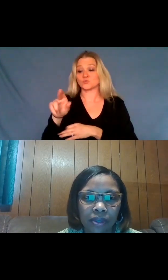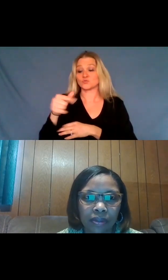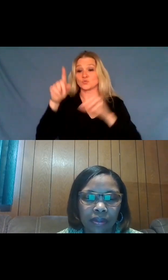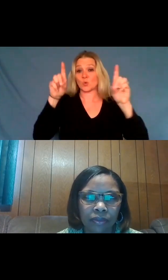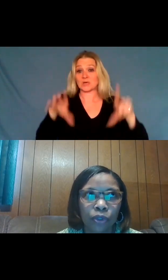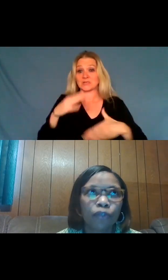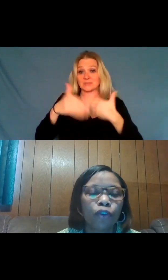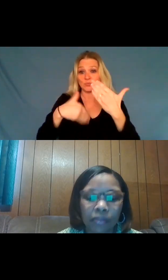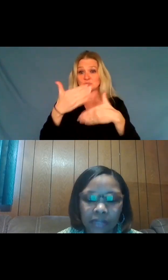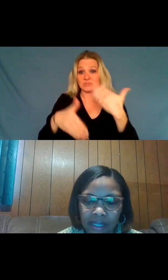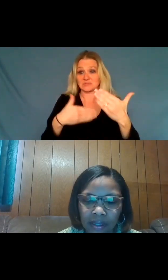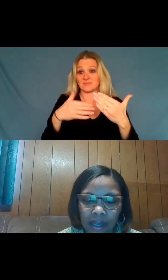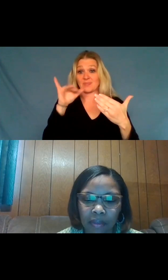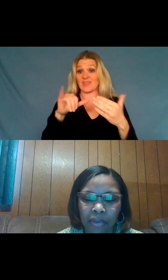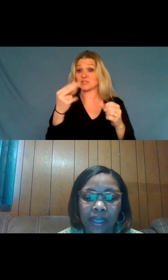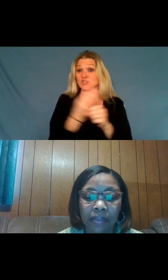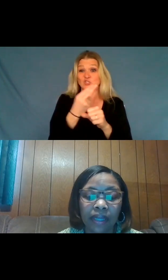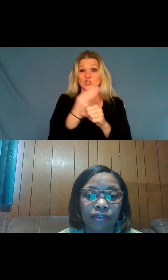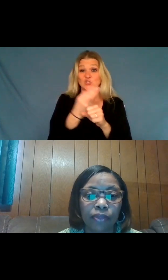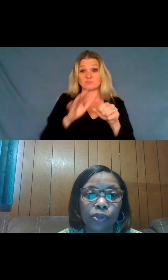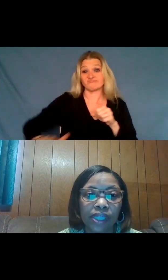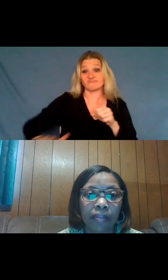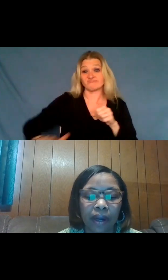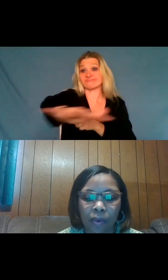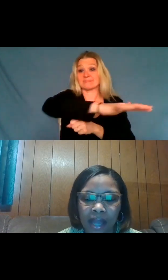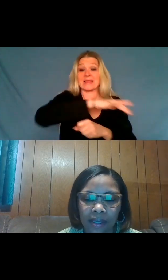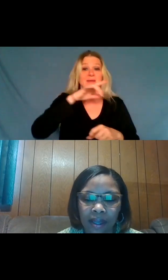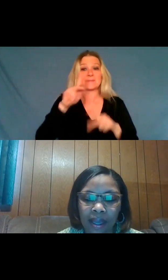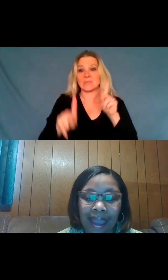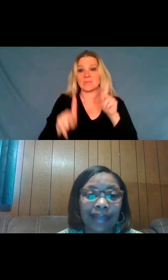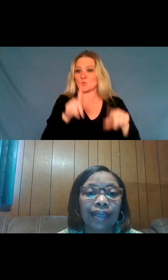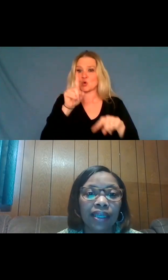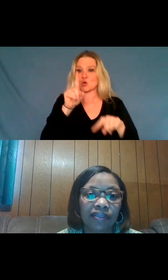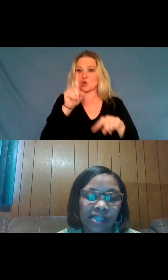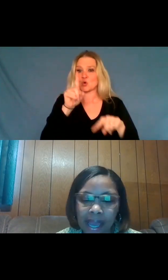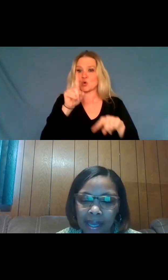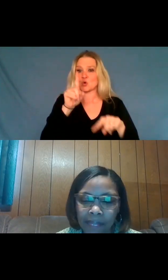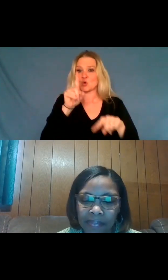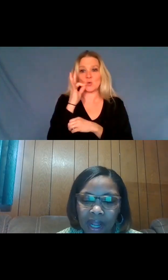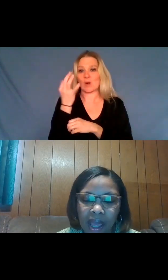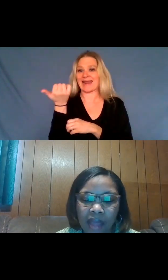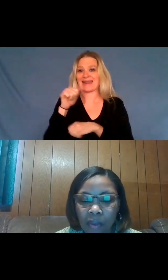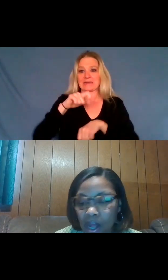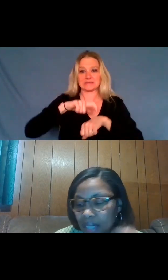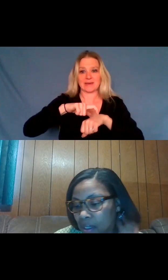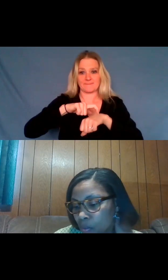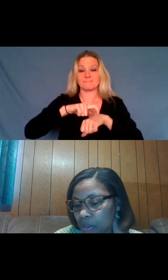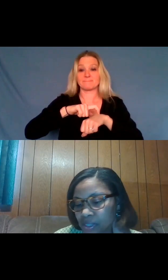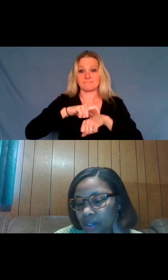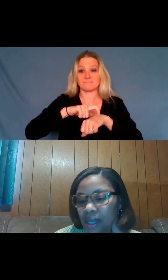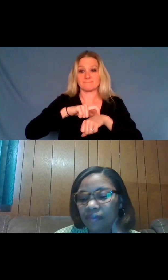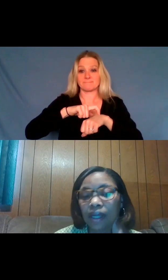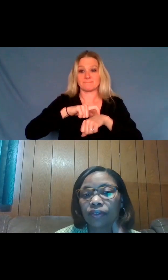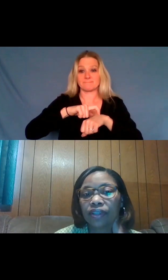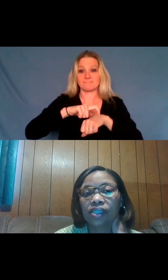used uniformly prohibited from using marijuana at any given time. A lot of the workers